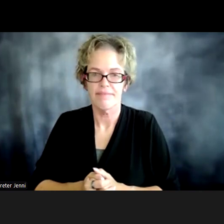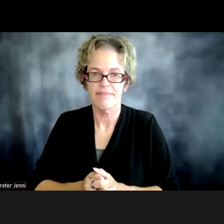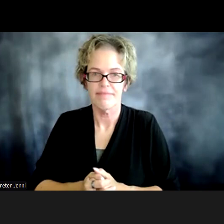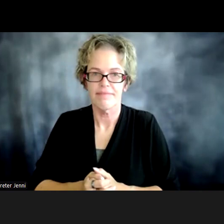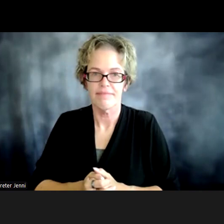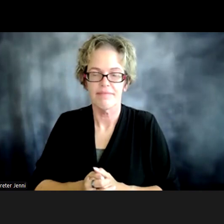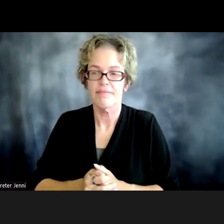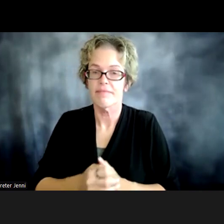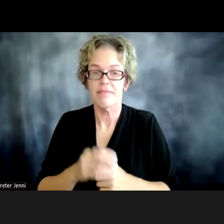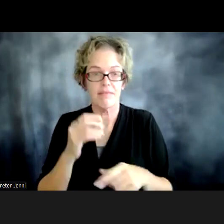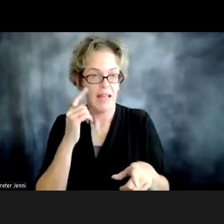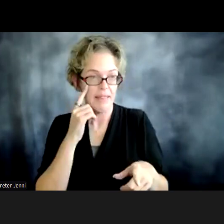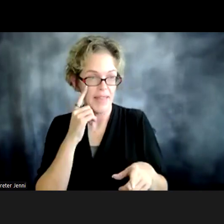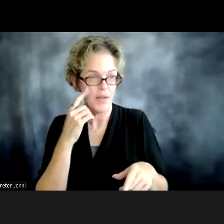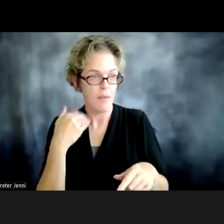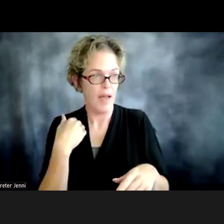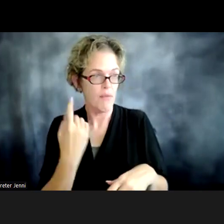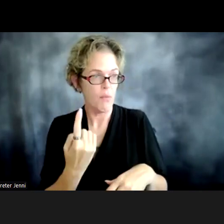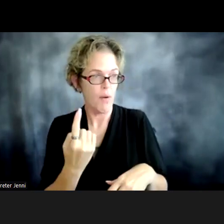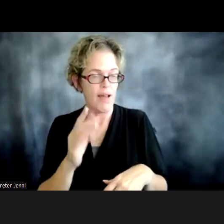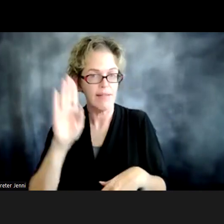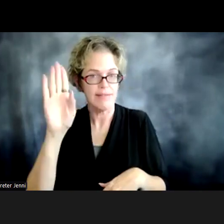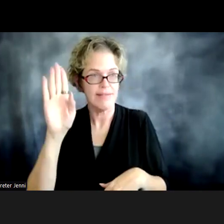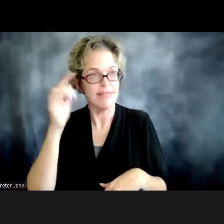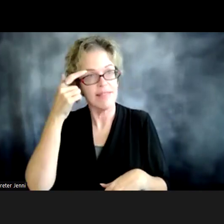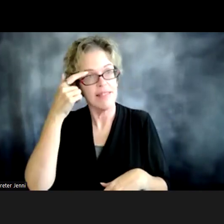I think we've got one hand up here.